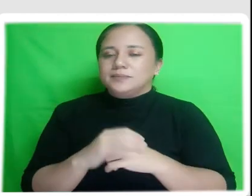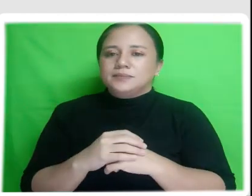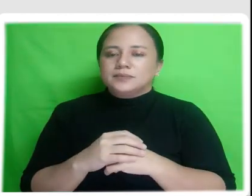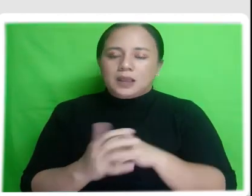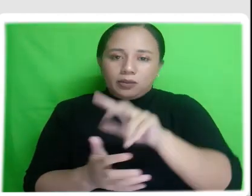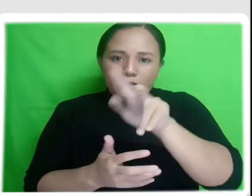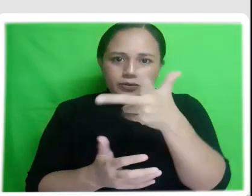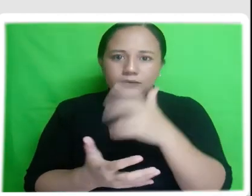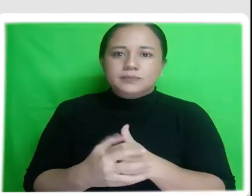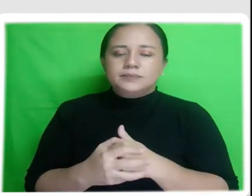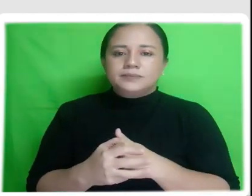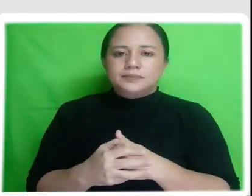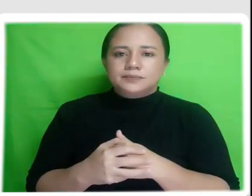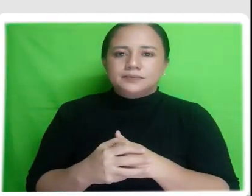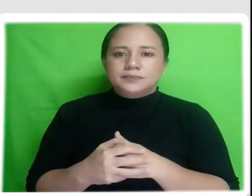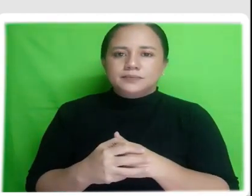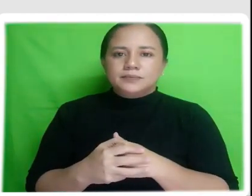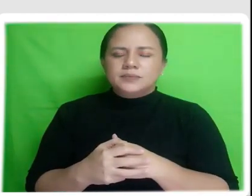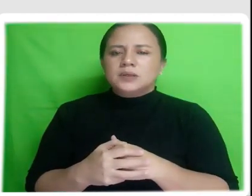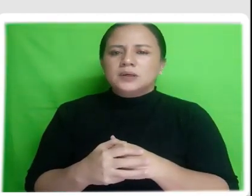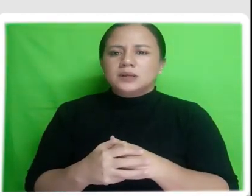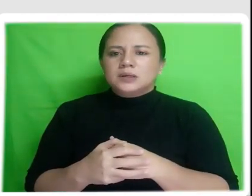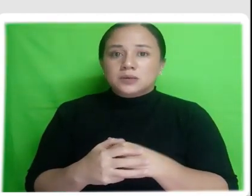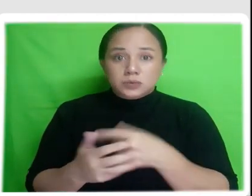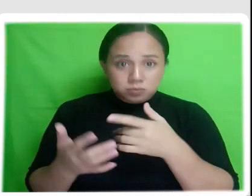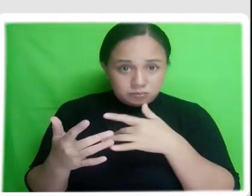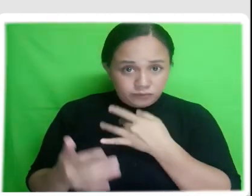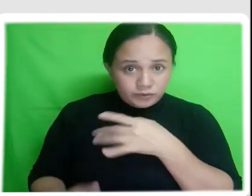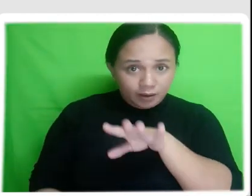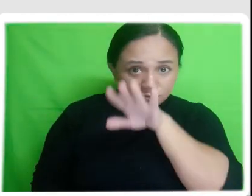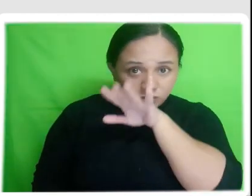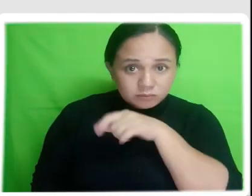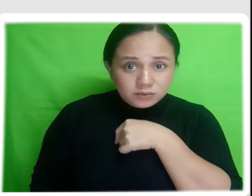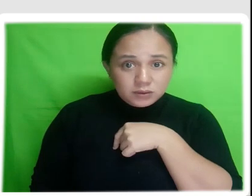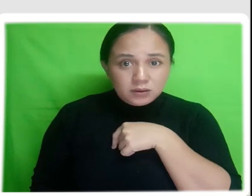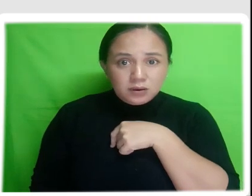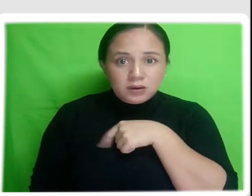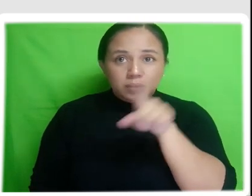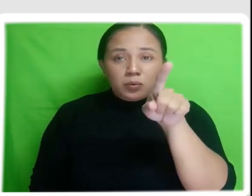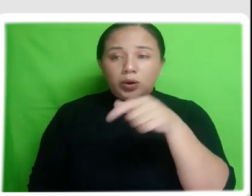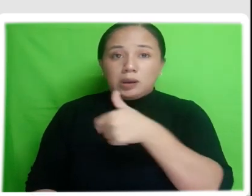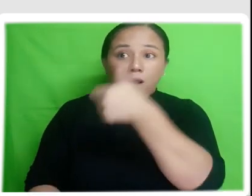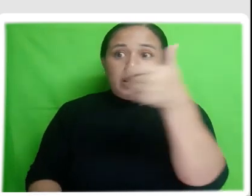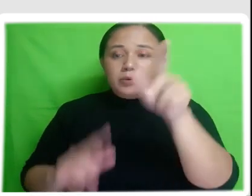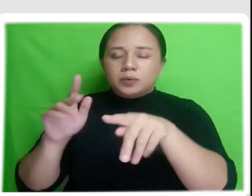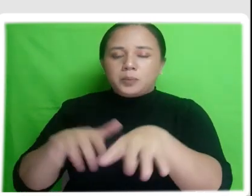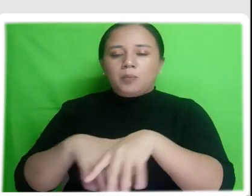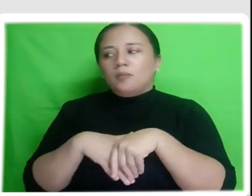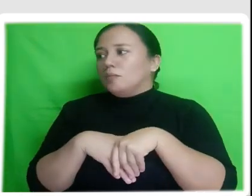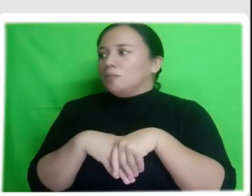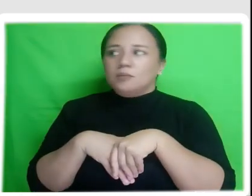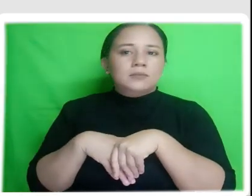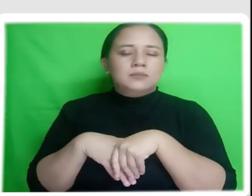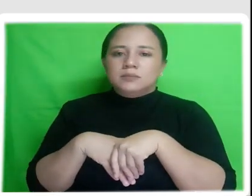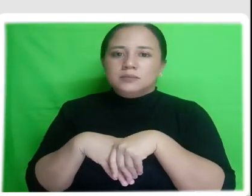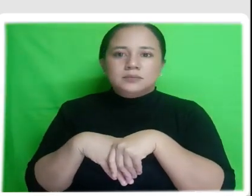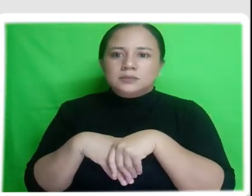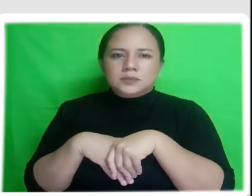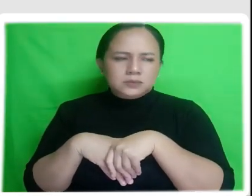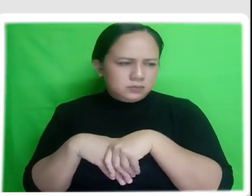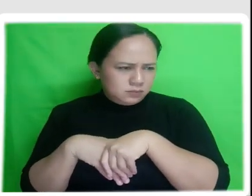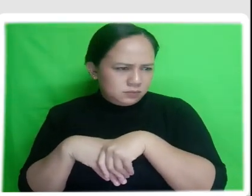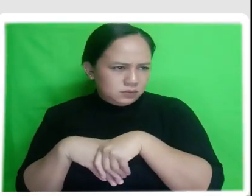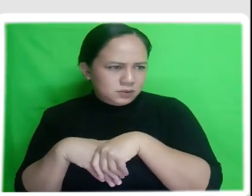Thirdly, do you ever feel frustrated at the silence of your fellow citizens? And do you feel that your voice can make